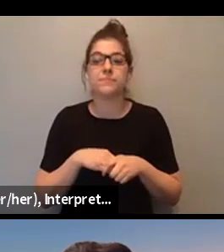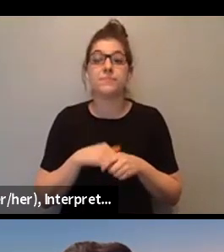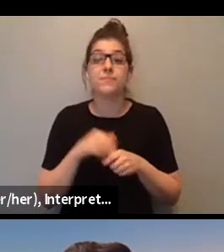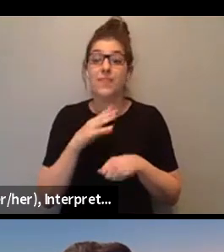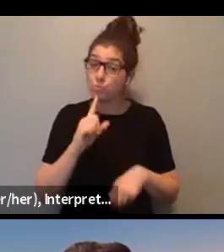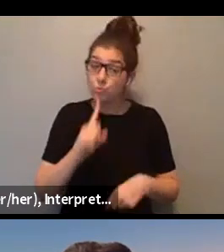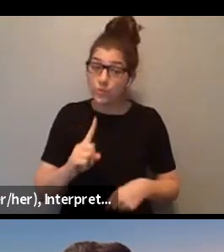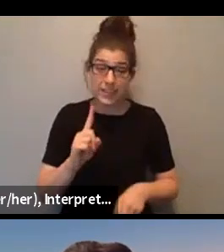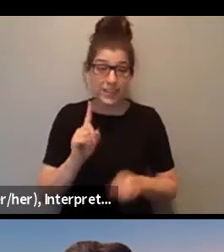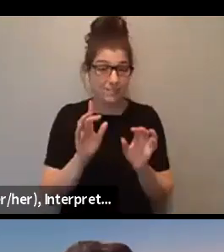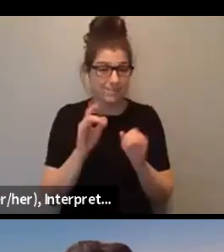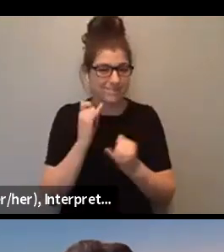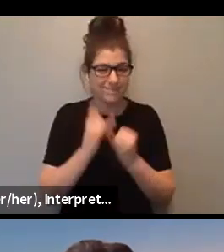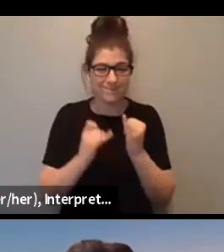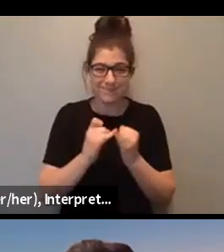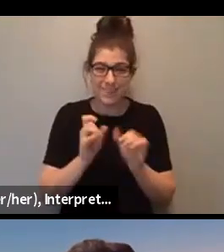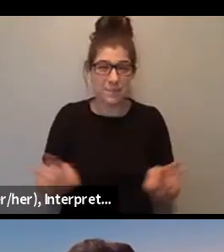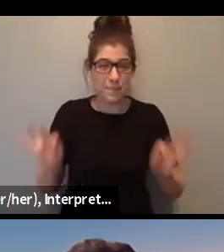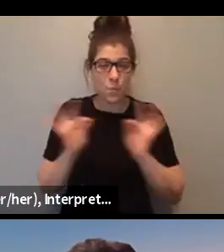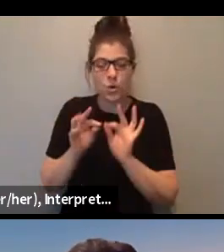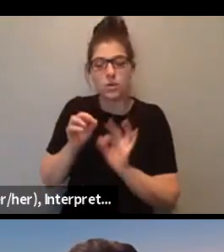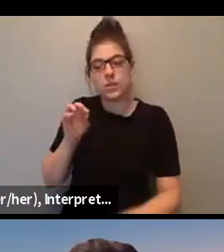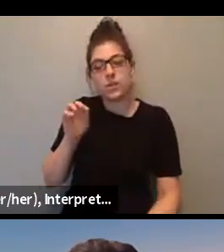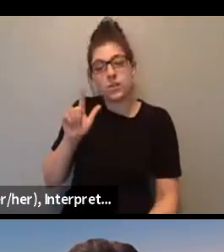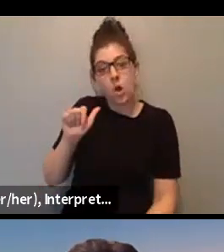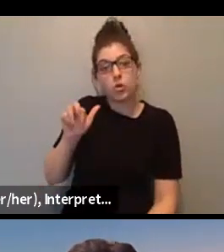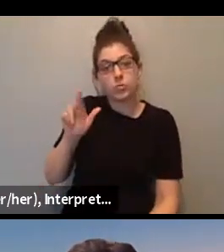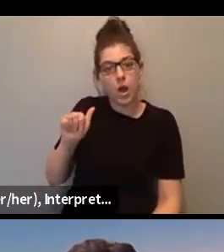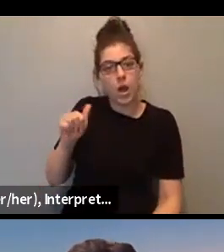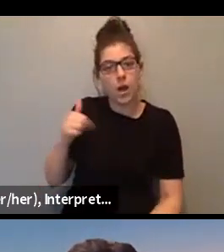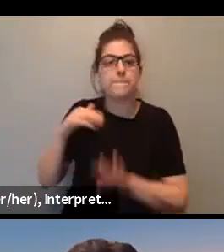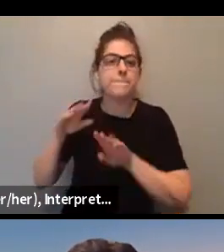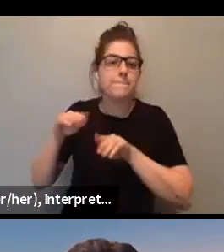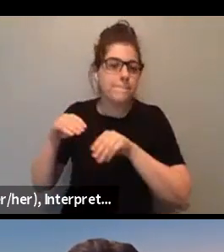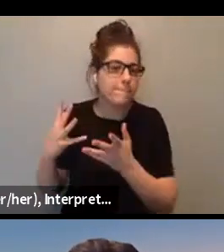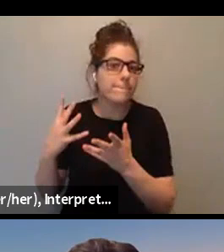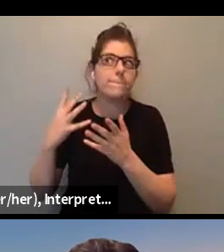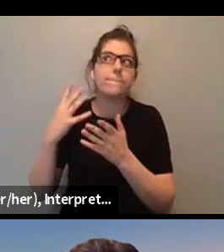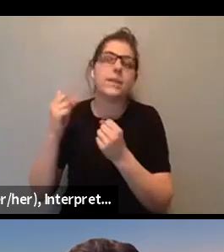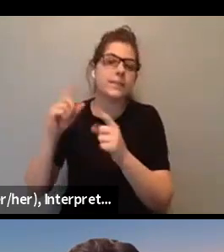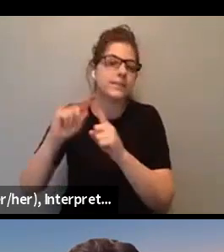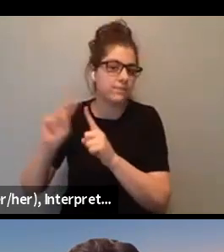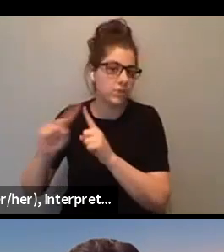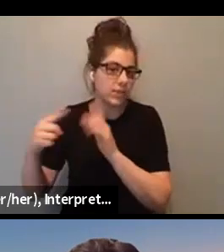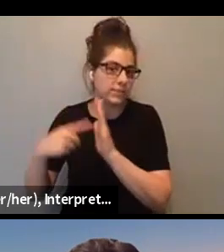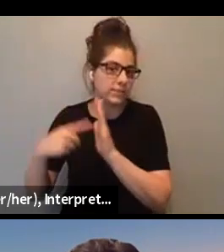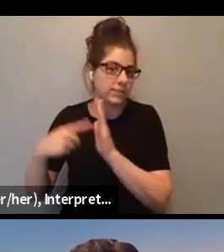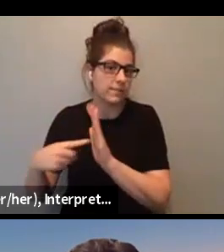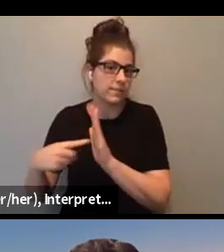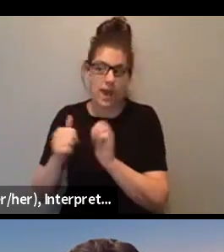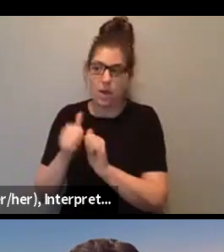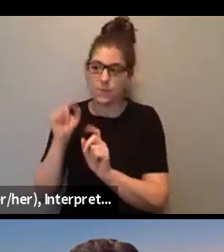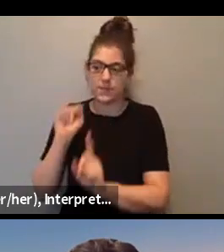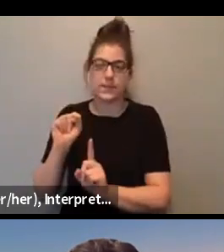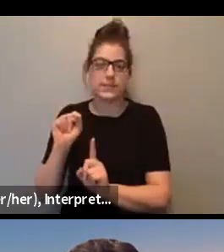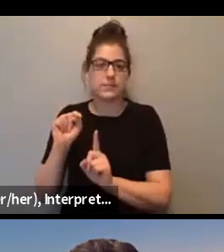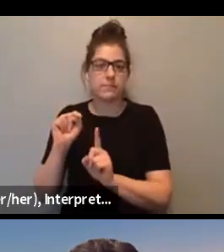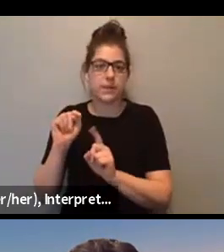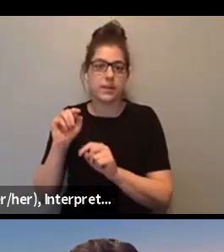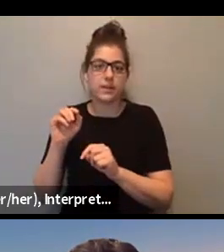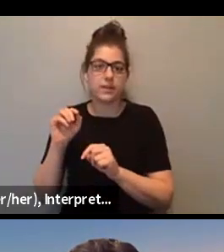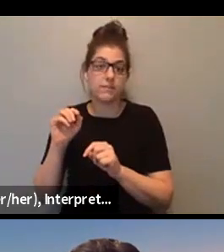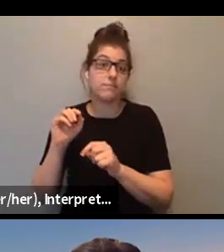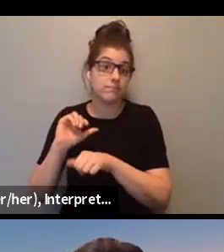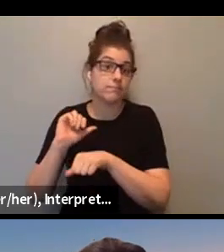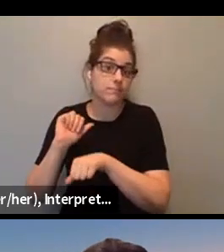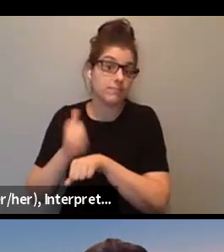she gives many, many examples of how this has been enacted. Of course, the